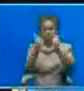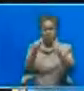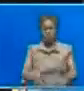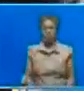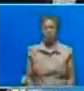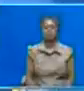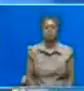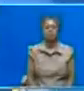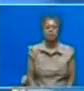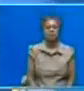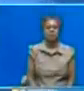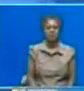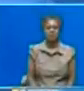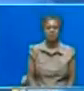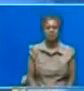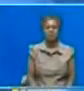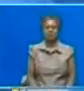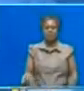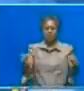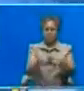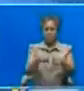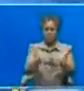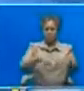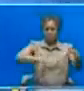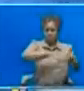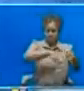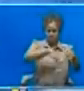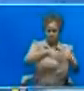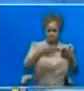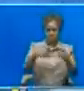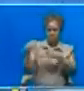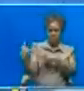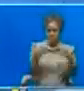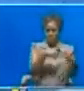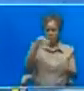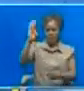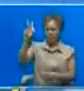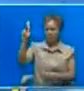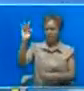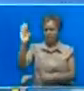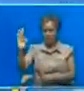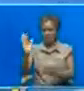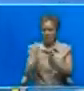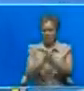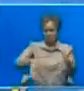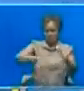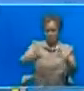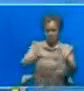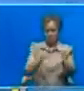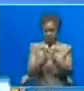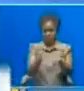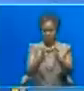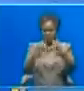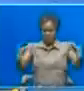KTN Sports. And still in matters of soccer, the existing row between Football Kenya Federation and the Kenya Premier League on an